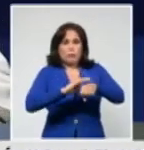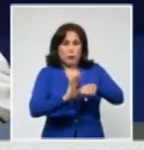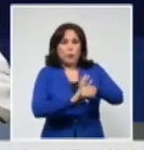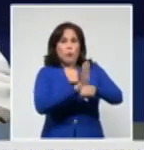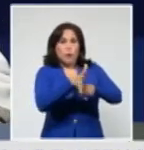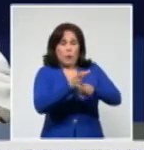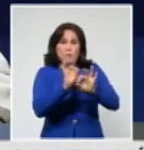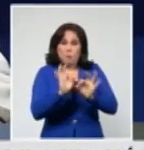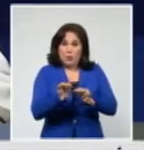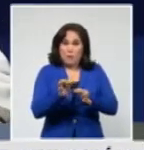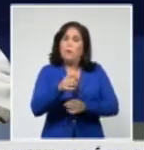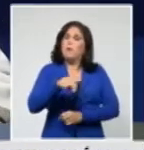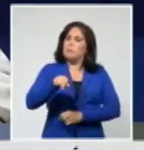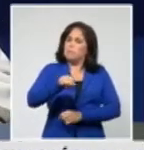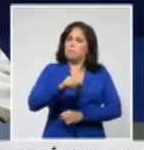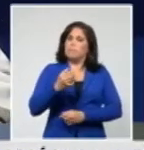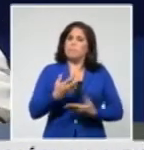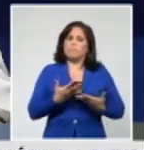International Medical Brigade.